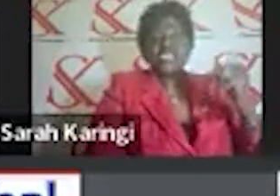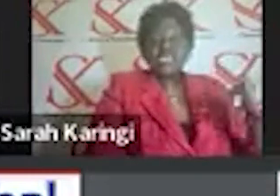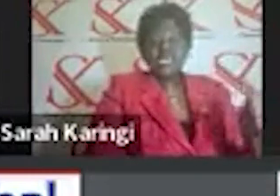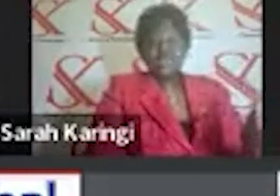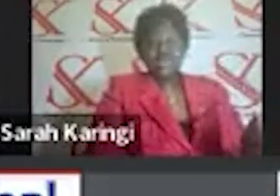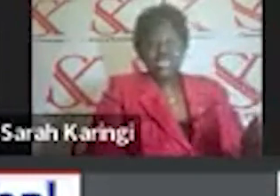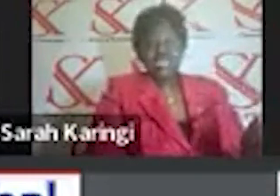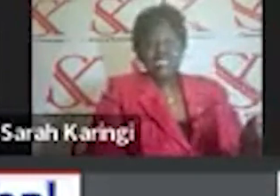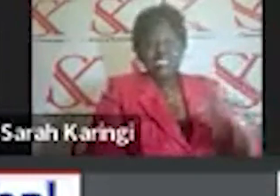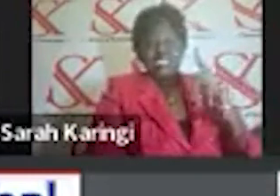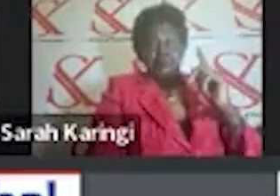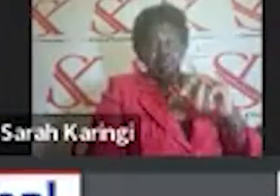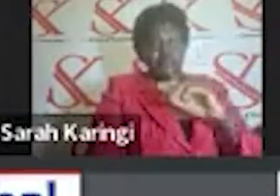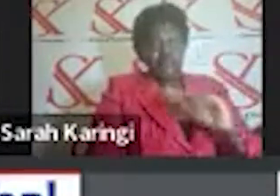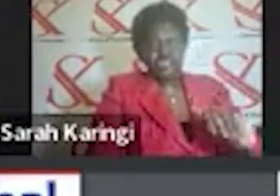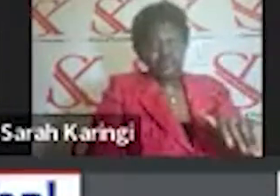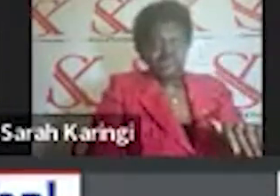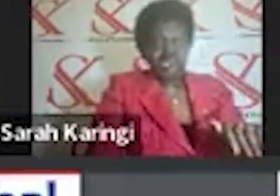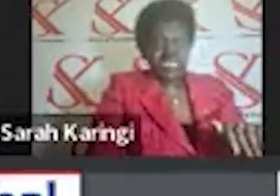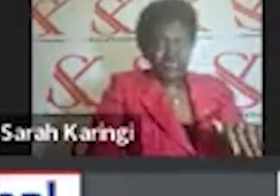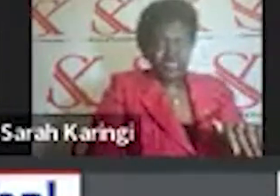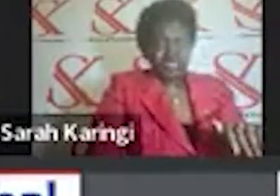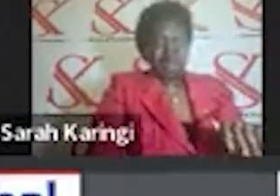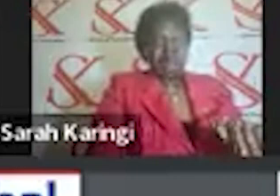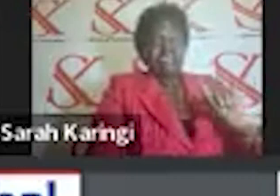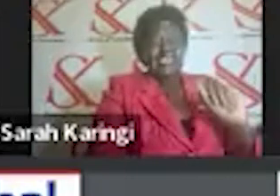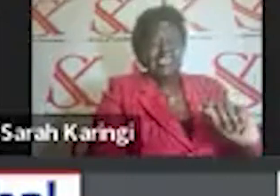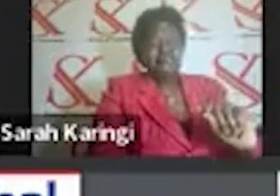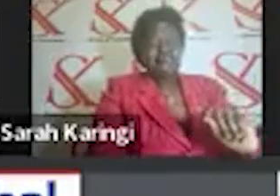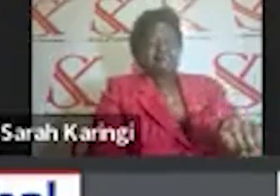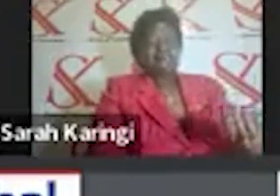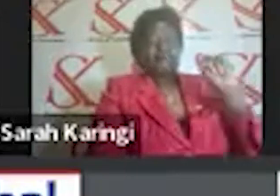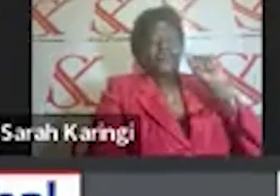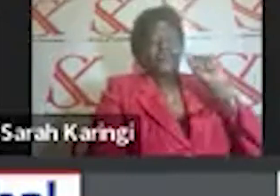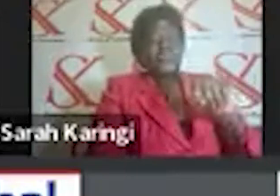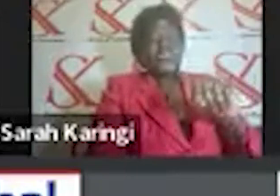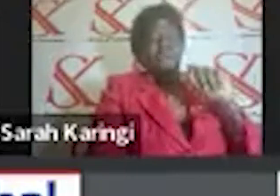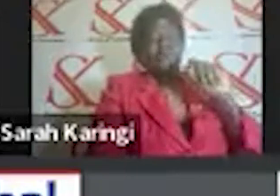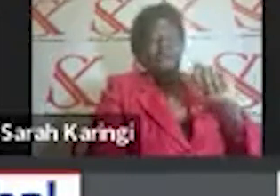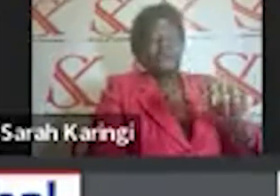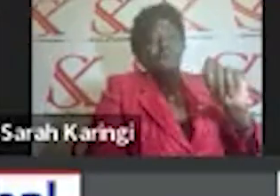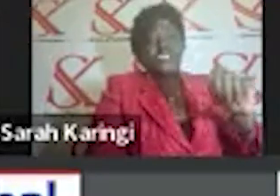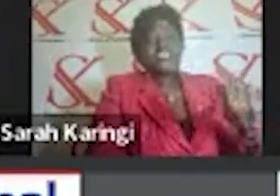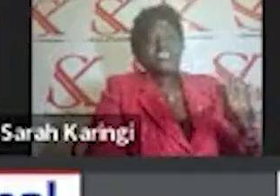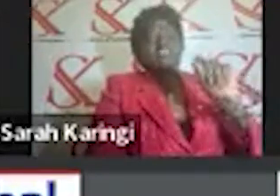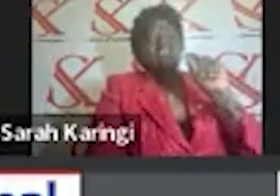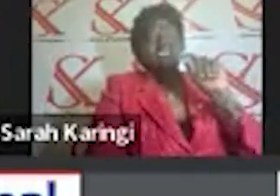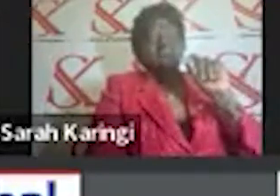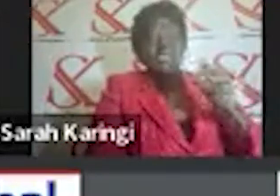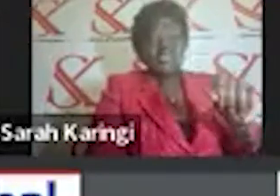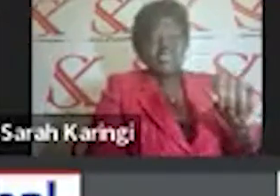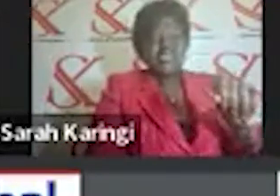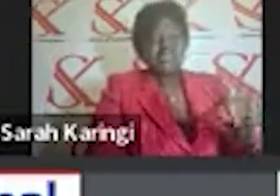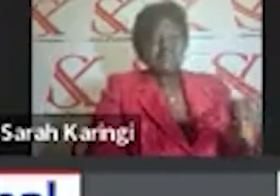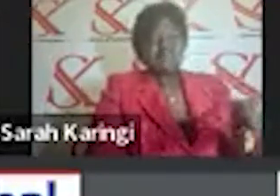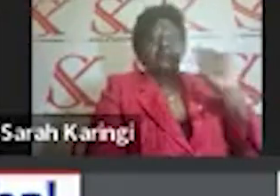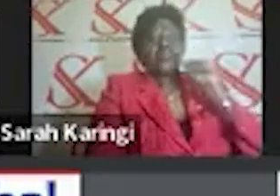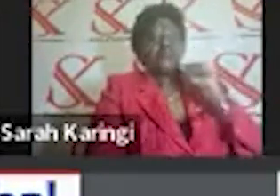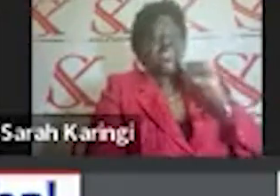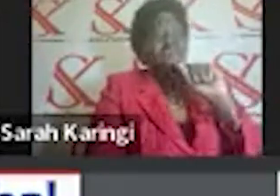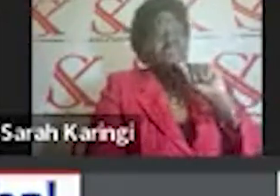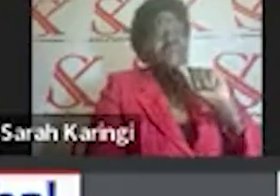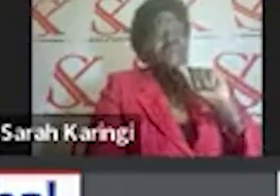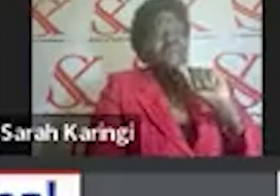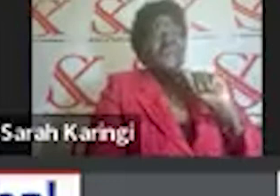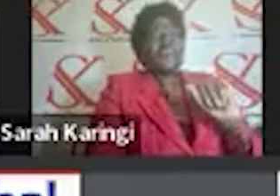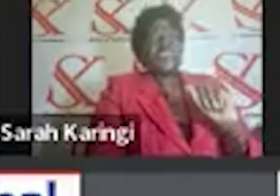do and how we relate with others. Number one, of course, is being trustworthy. Then we also, if we want to break these barriers,